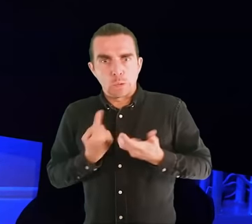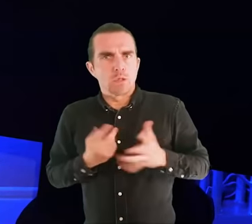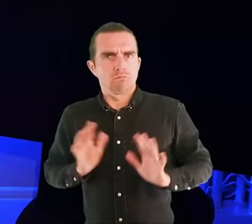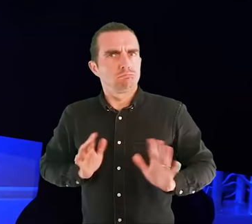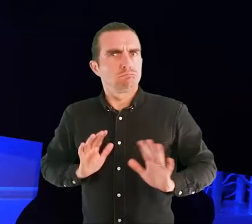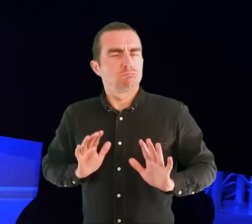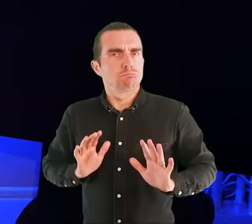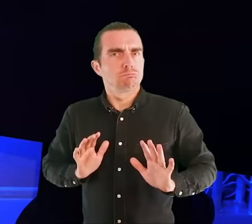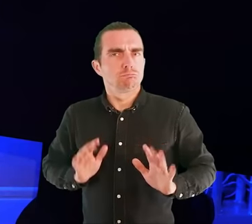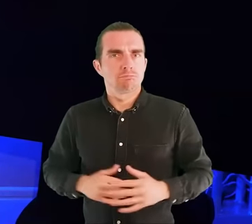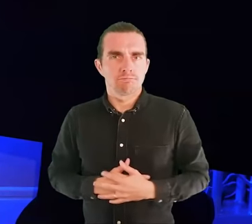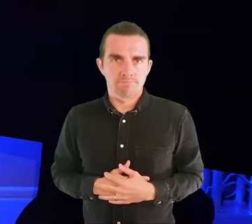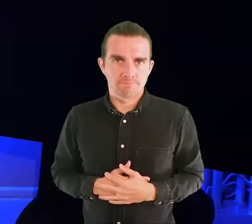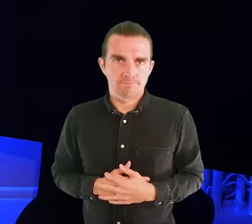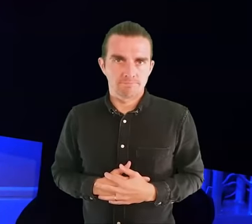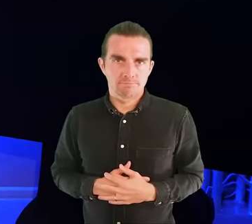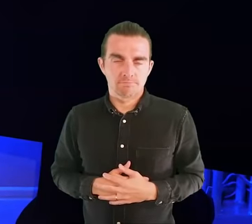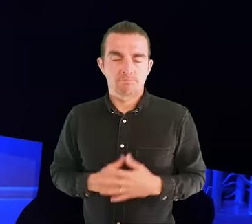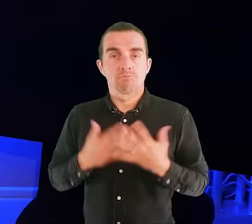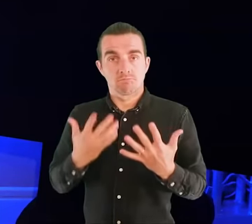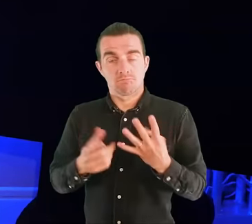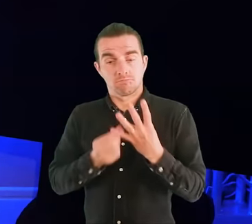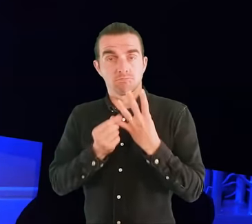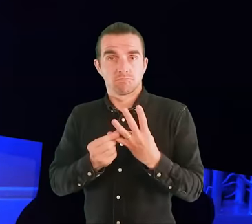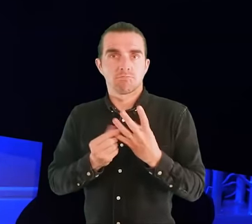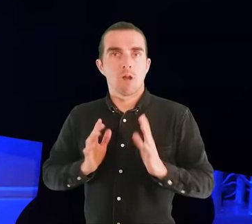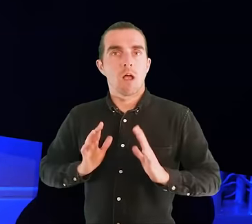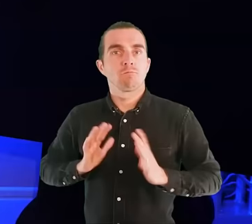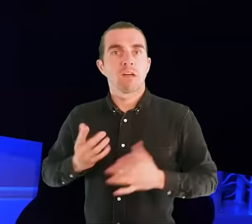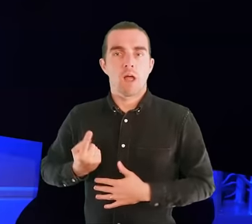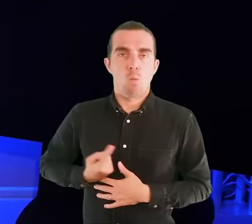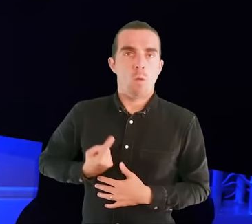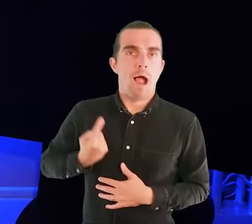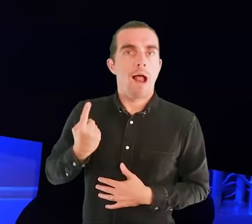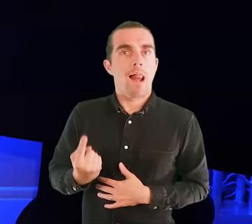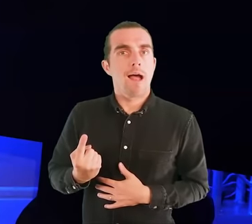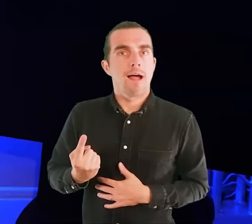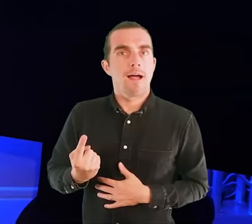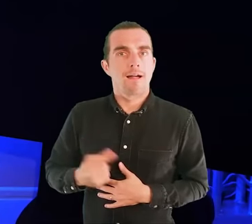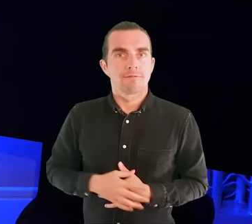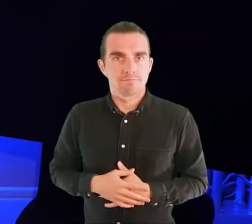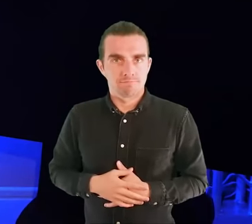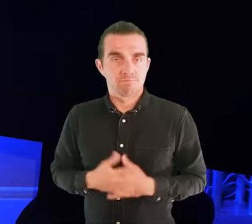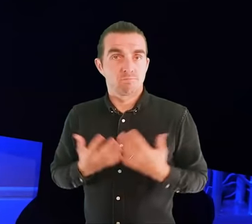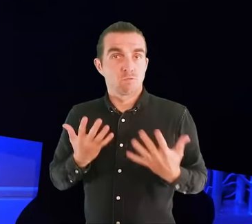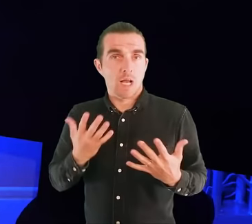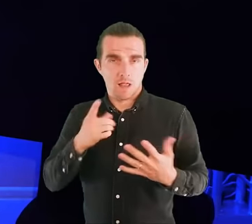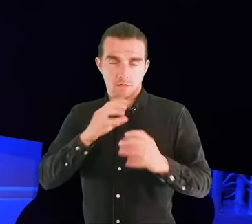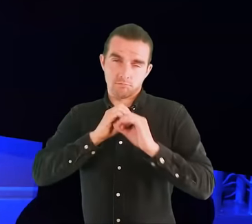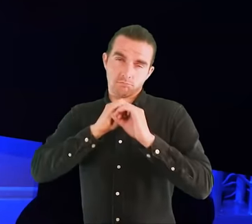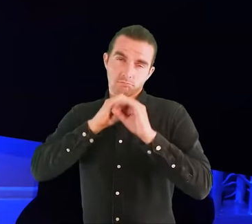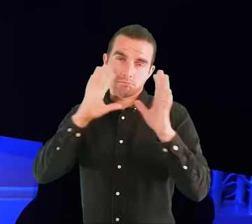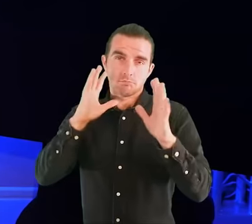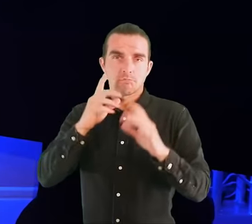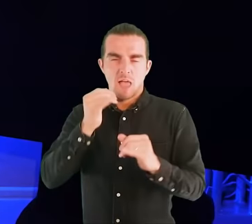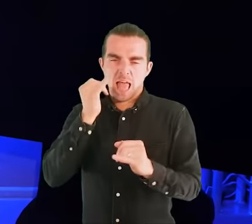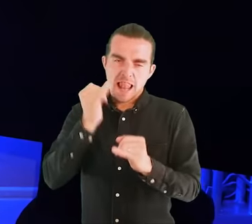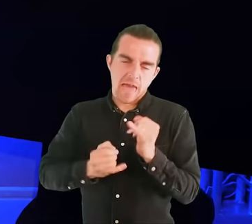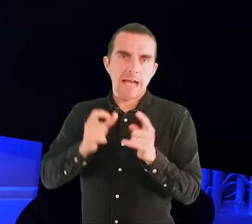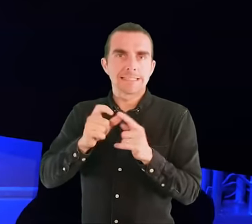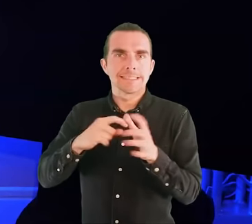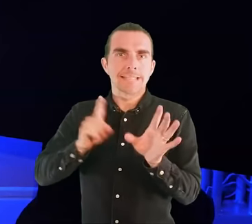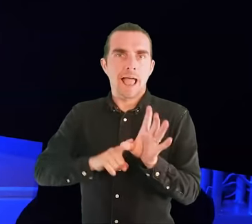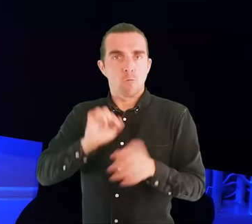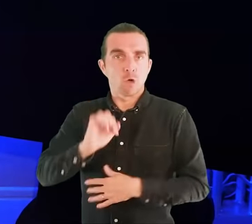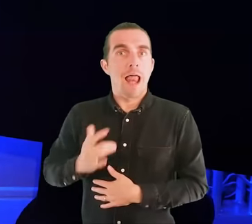need to choose death. In 99% of cases, death chooses you. Almost everyone dies